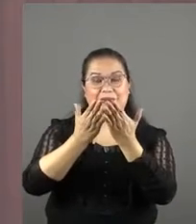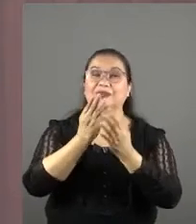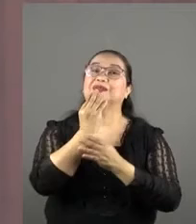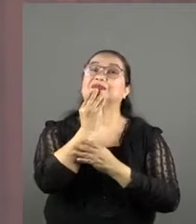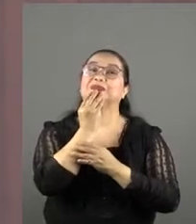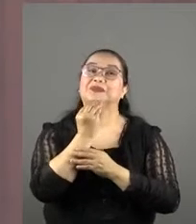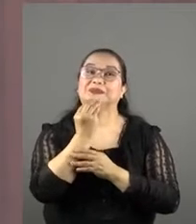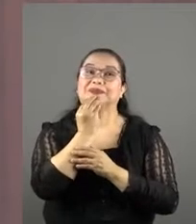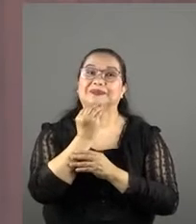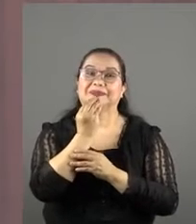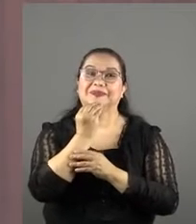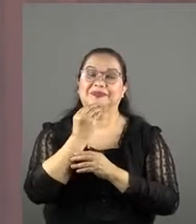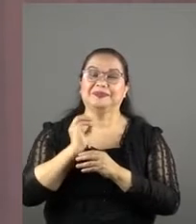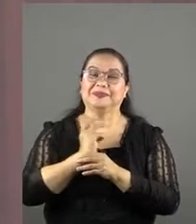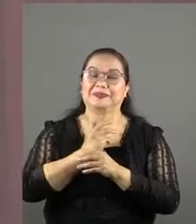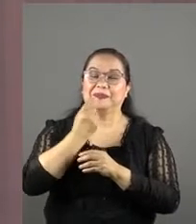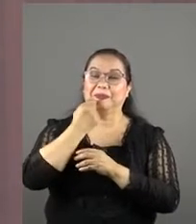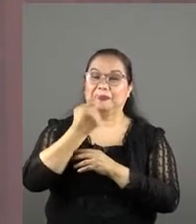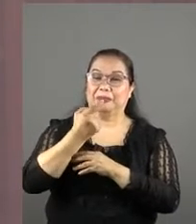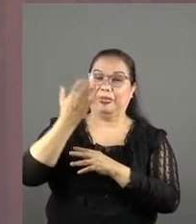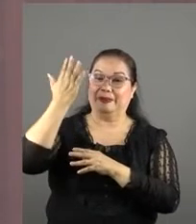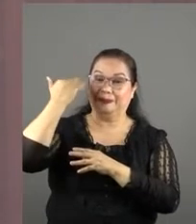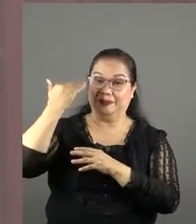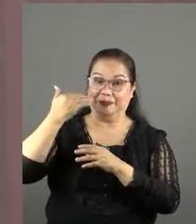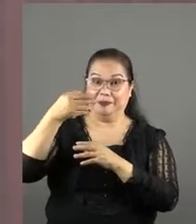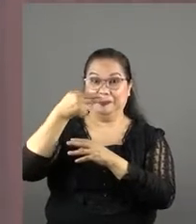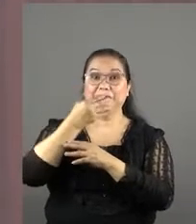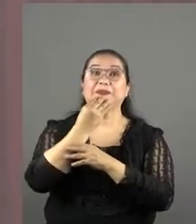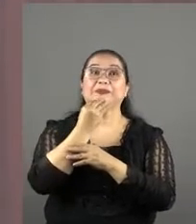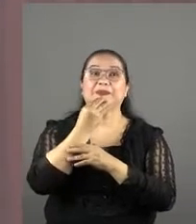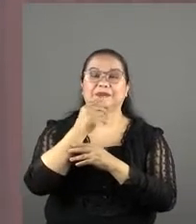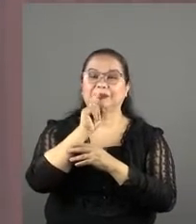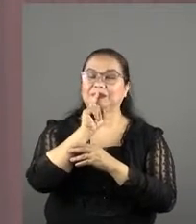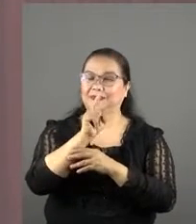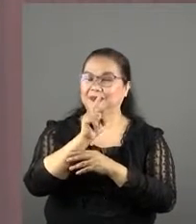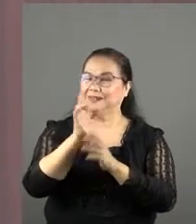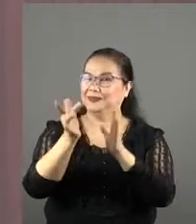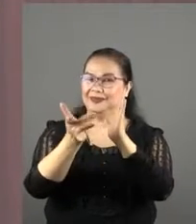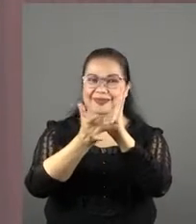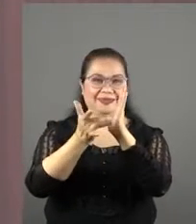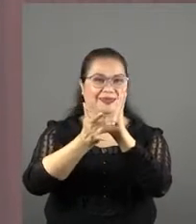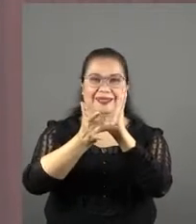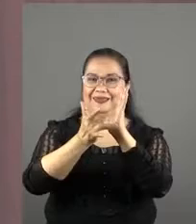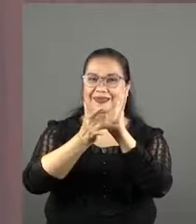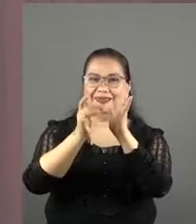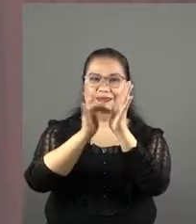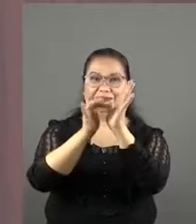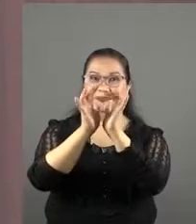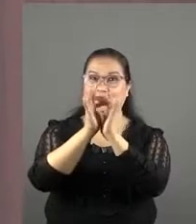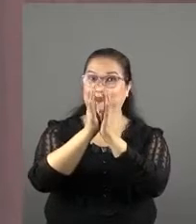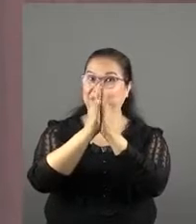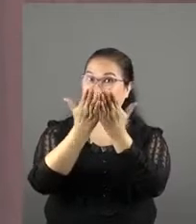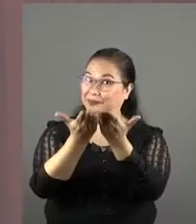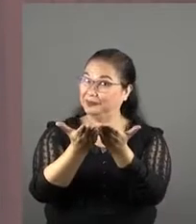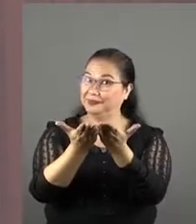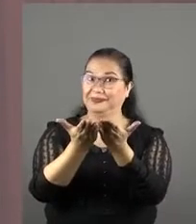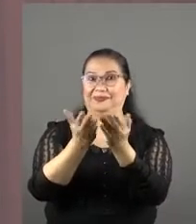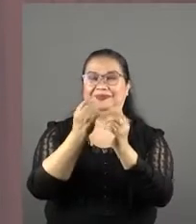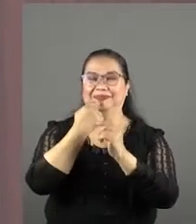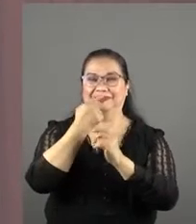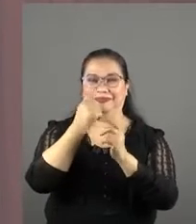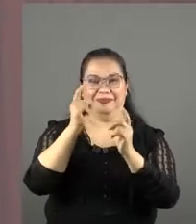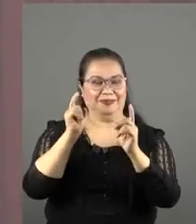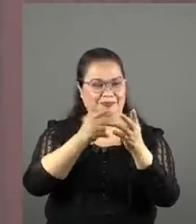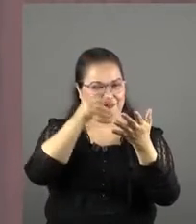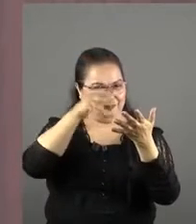And I've told this before, Hebrews is really a very technical book. So if we will approach it, you know, like